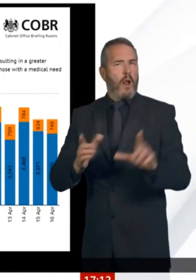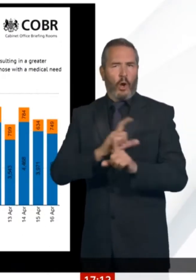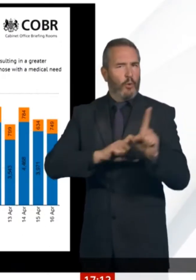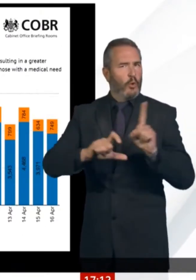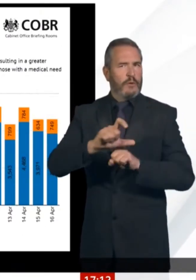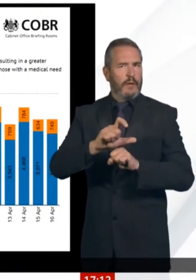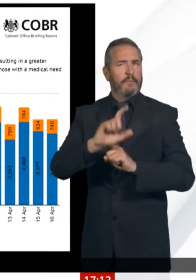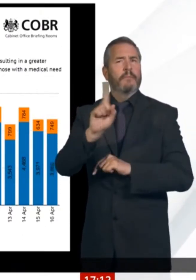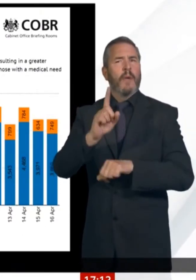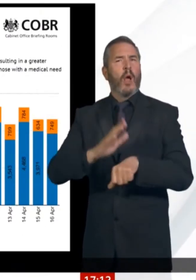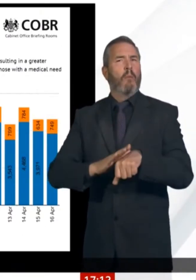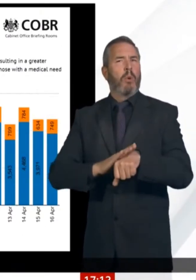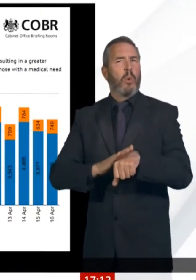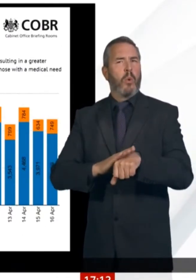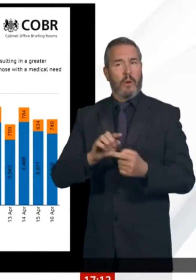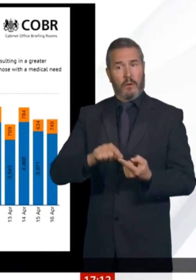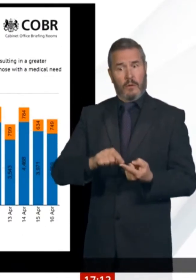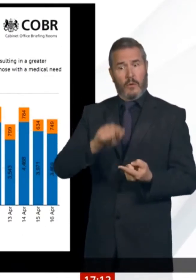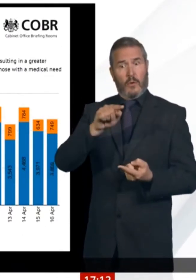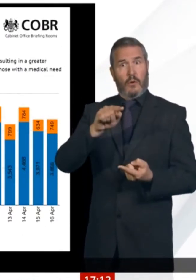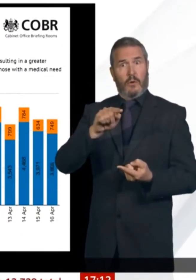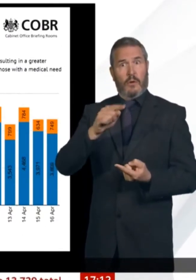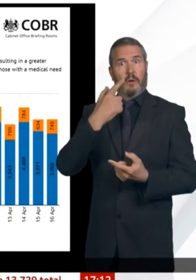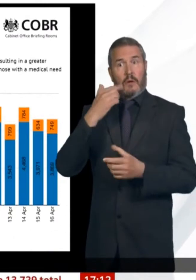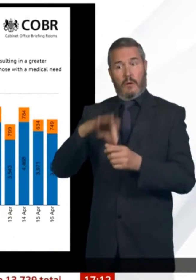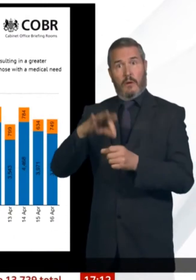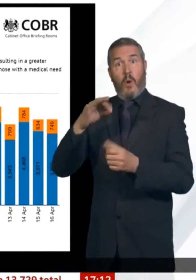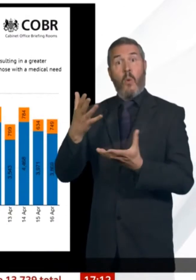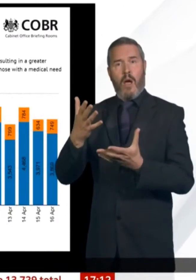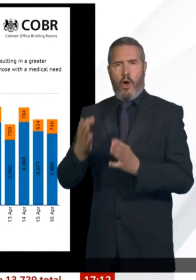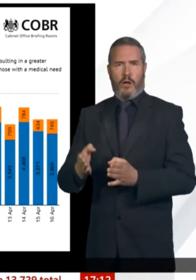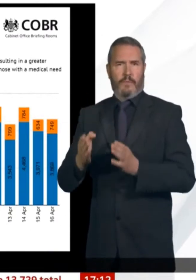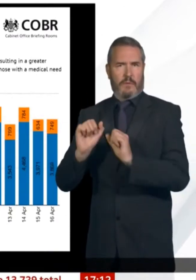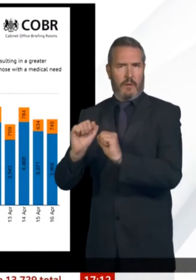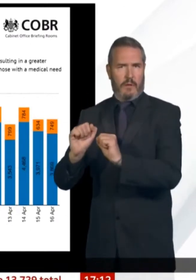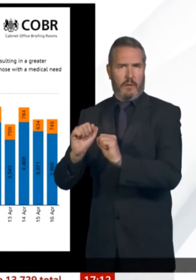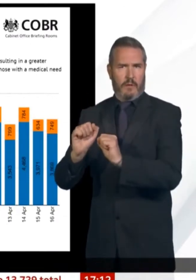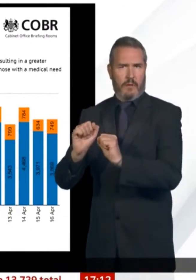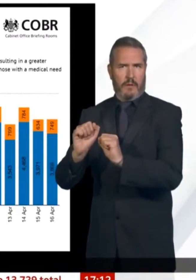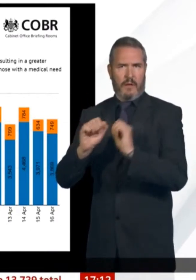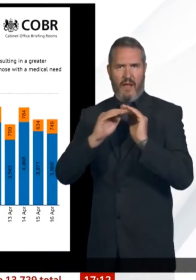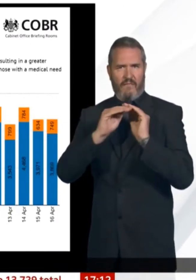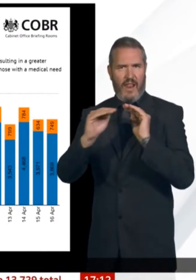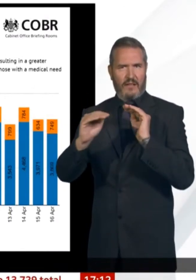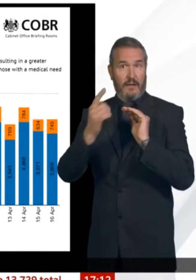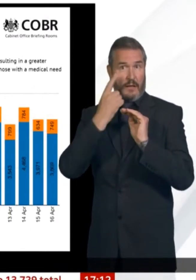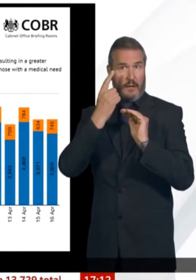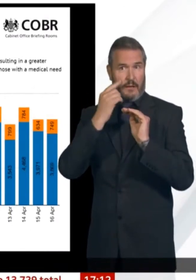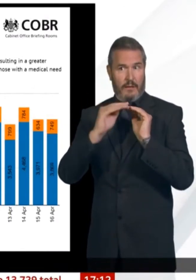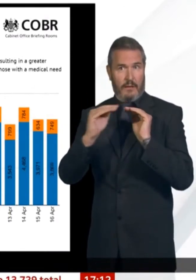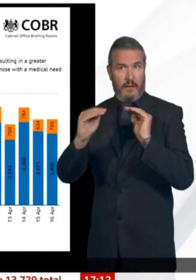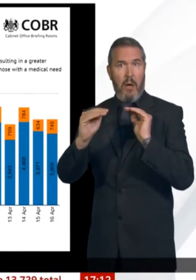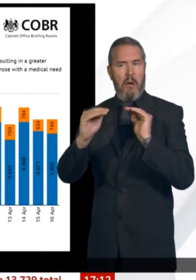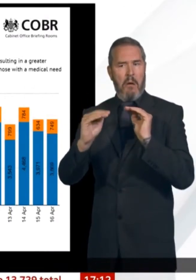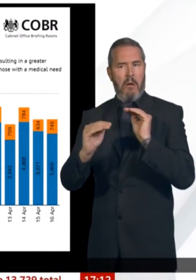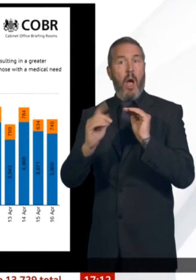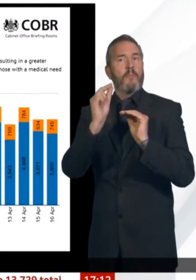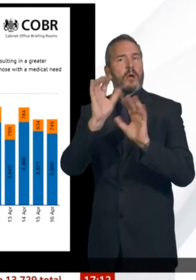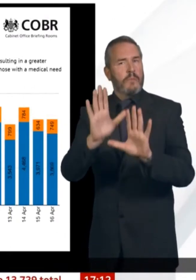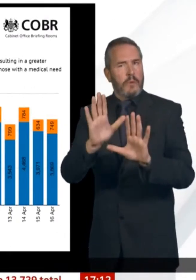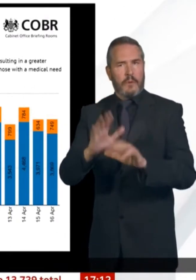The blue bars are the people who are tested in hospital, and there is a flattening and possibly signs of